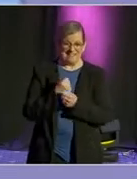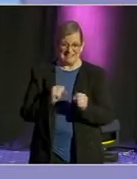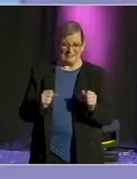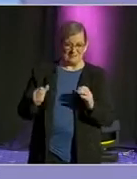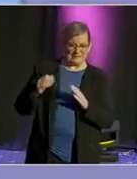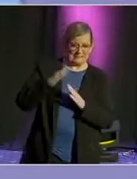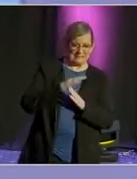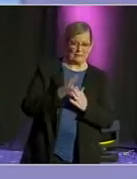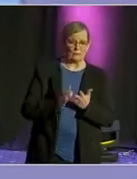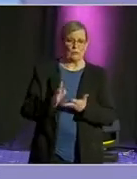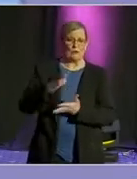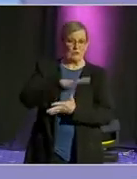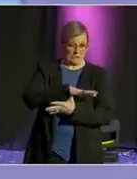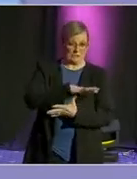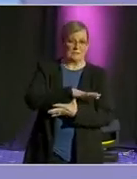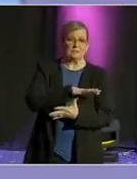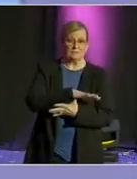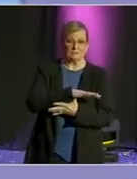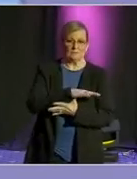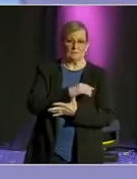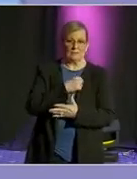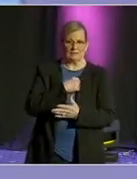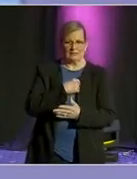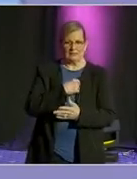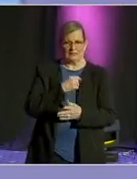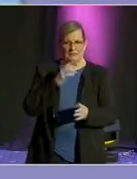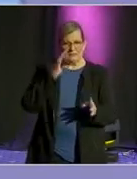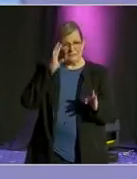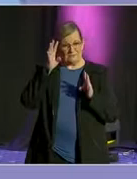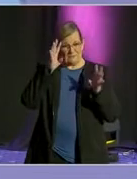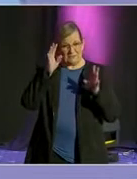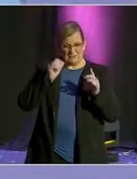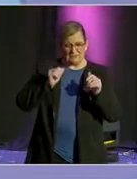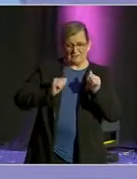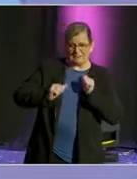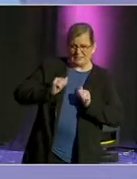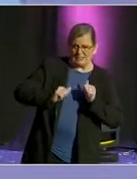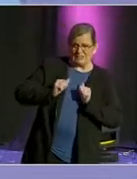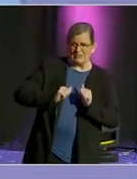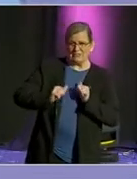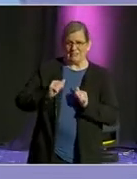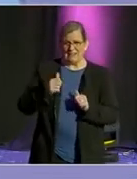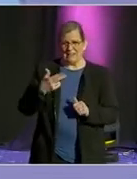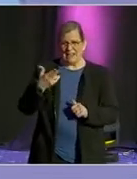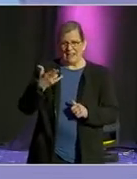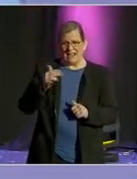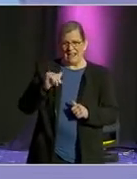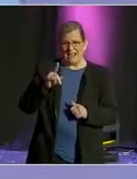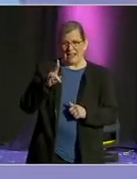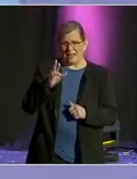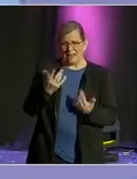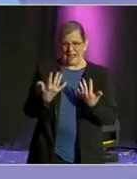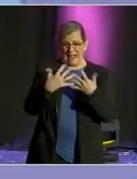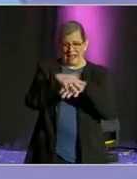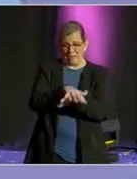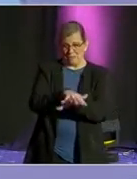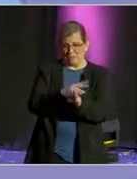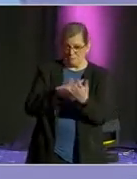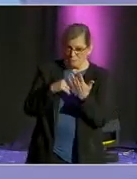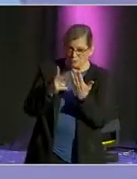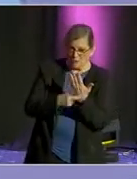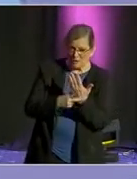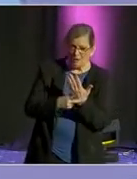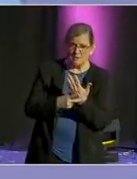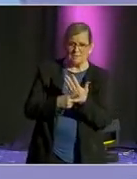will present innovative, entertaining, and engaging hybrid programming designed to incorporate both virtual and